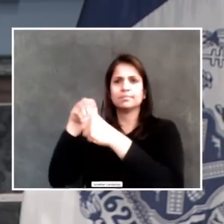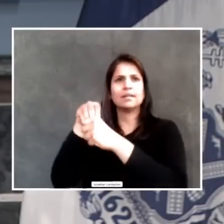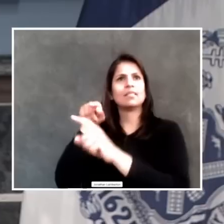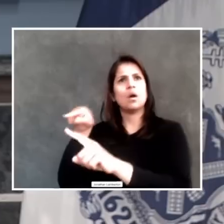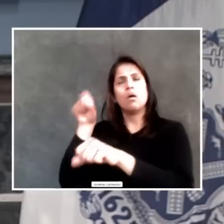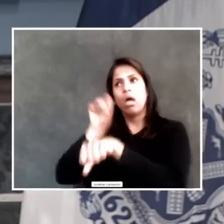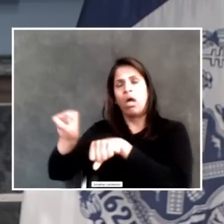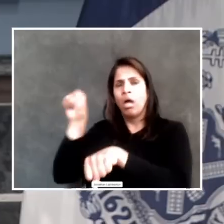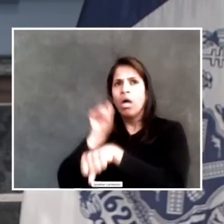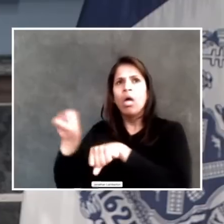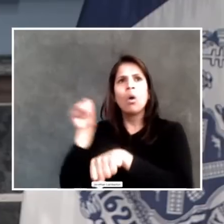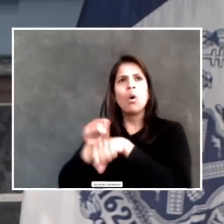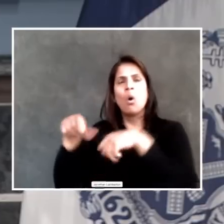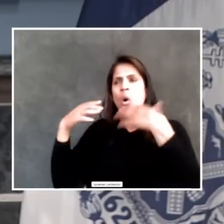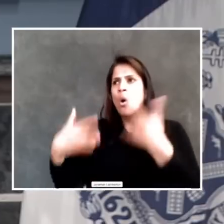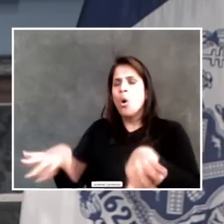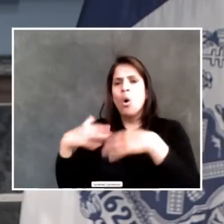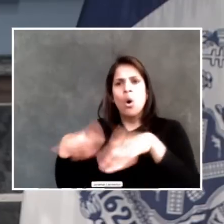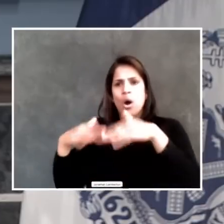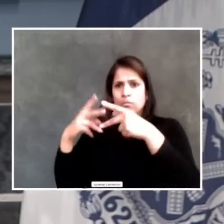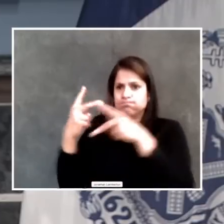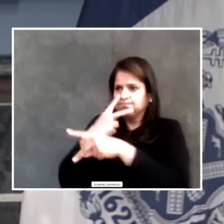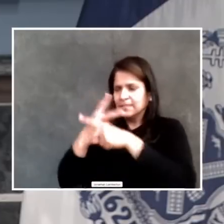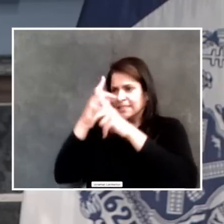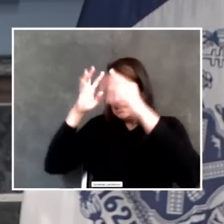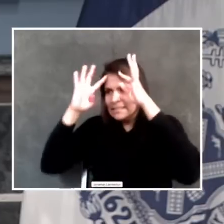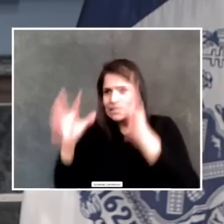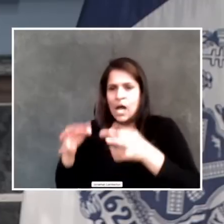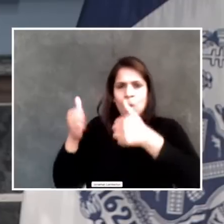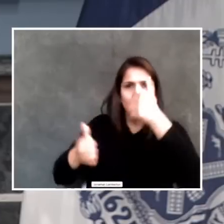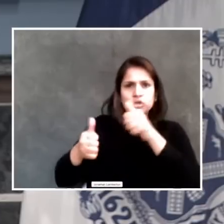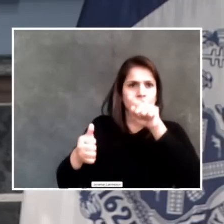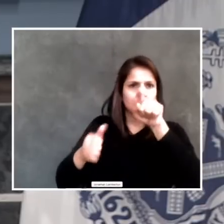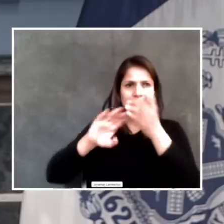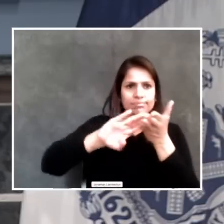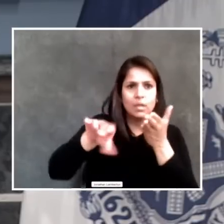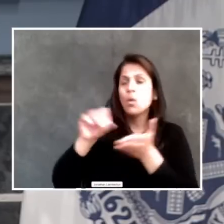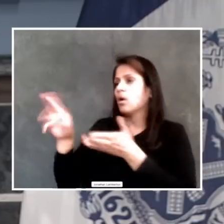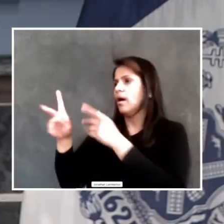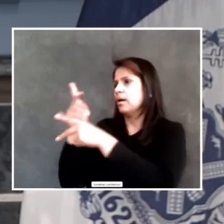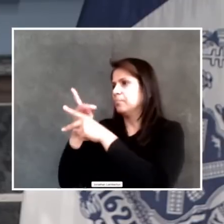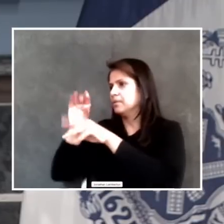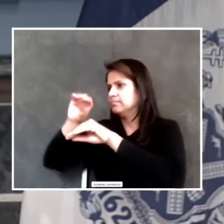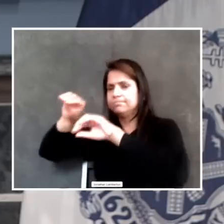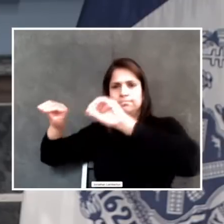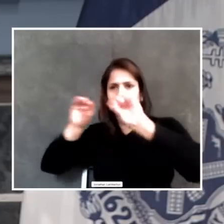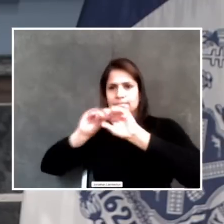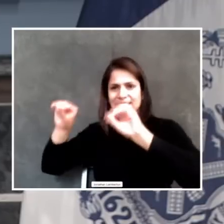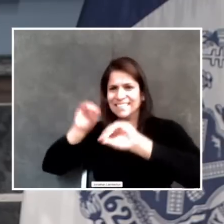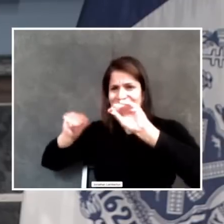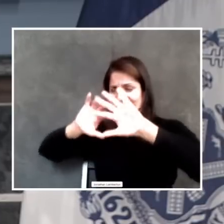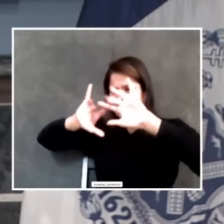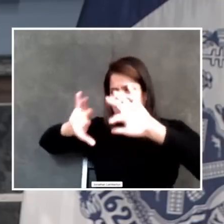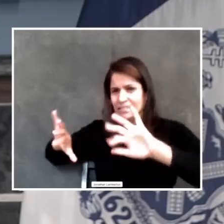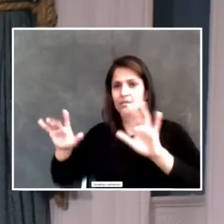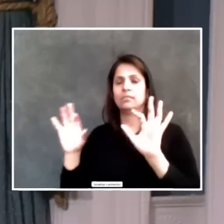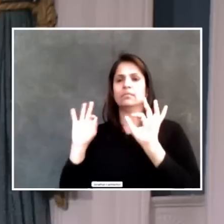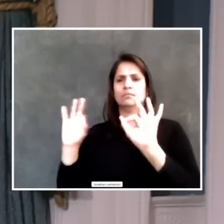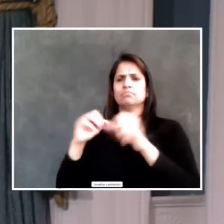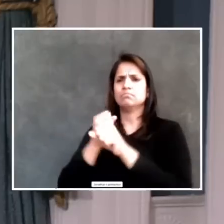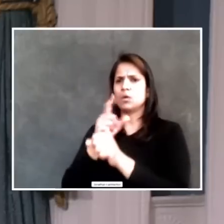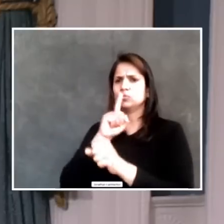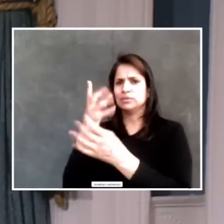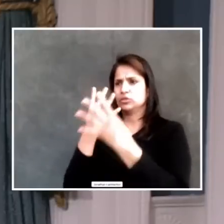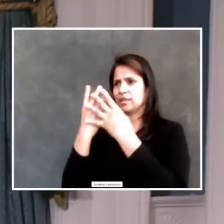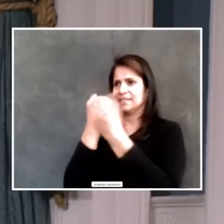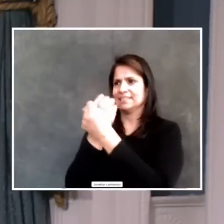about how we try and make sure the information is accurate on those who have passed away. Dr. Daskalakis. Thank you, sir. So in an